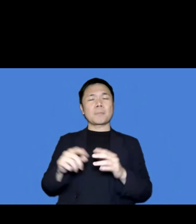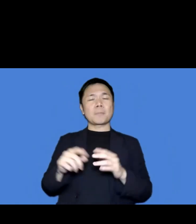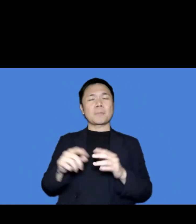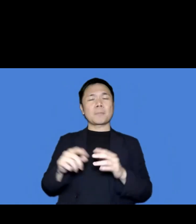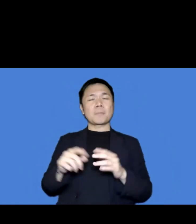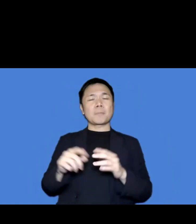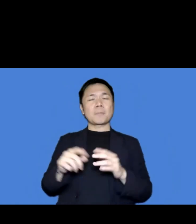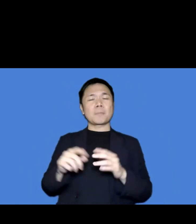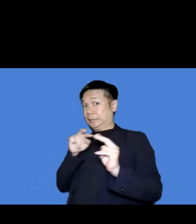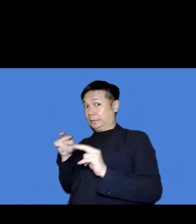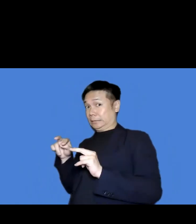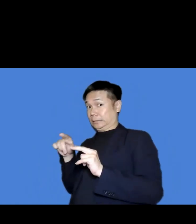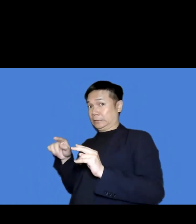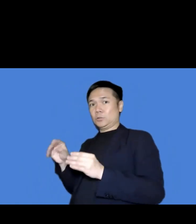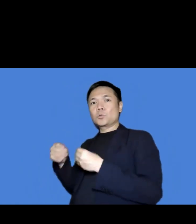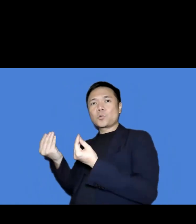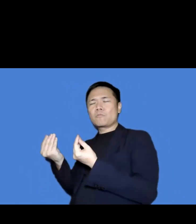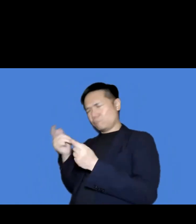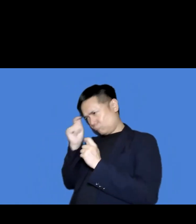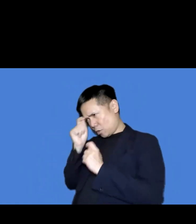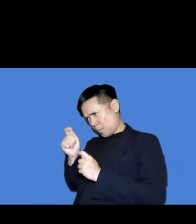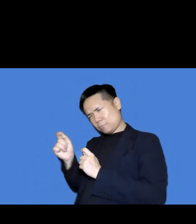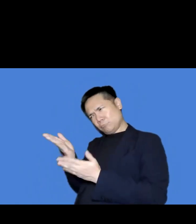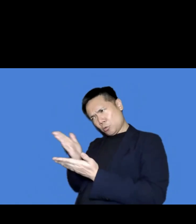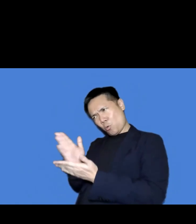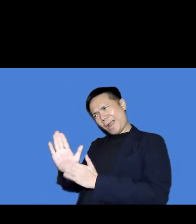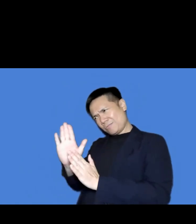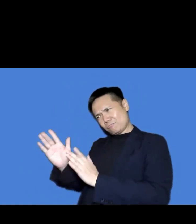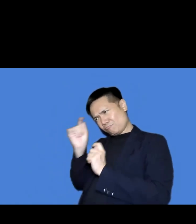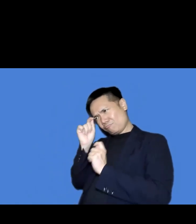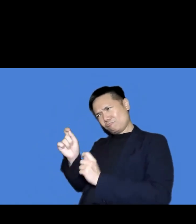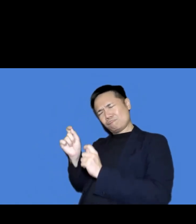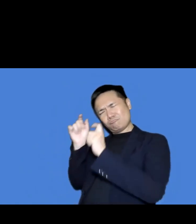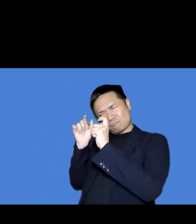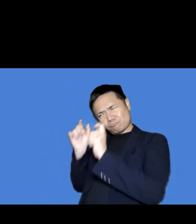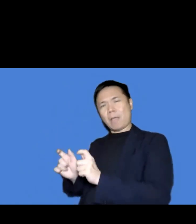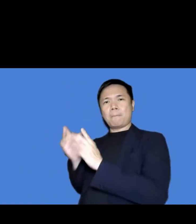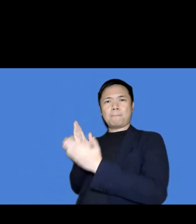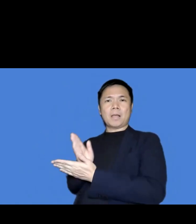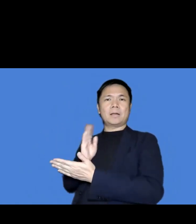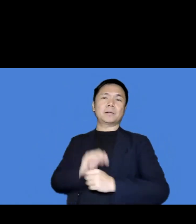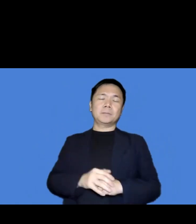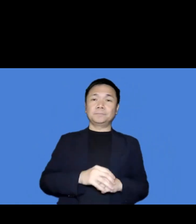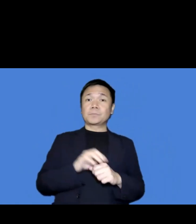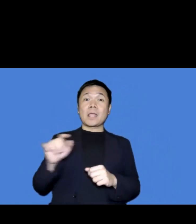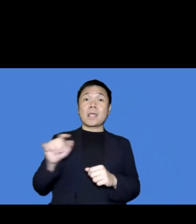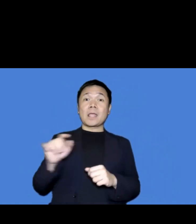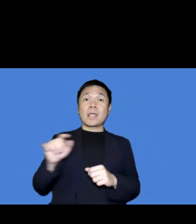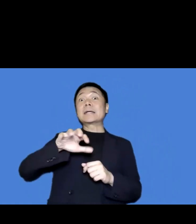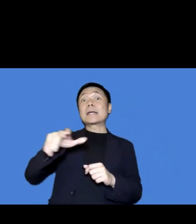their human rights. As countries continue their efforts towards poverty reduction and equitable